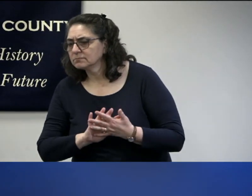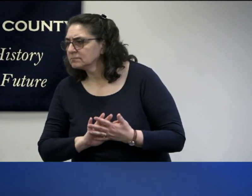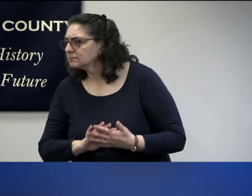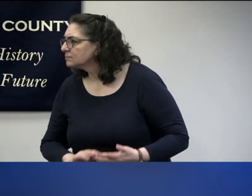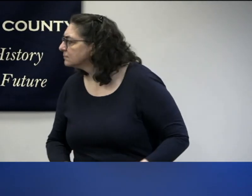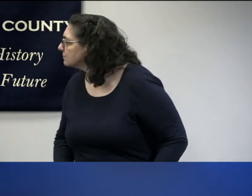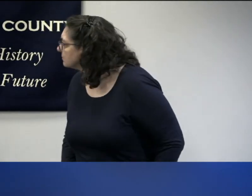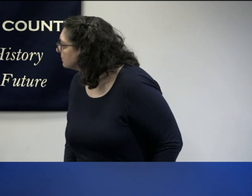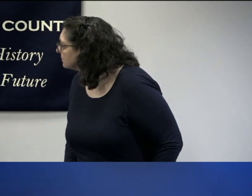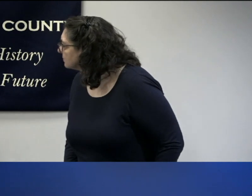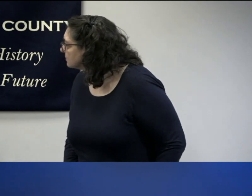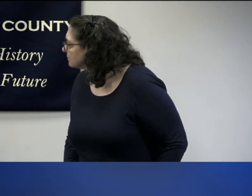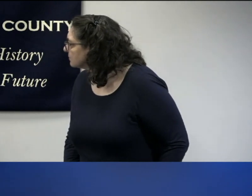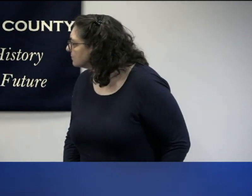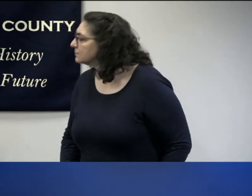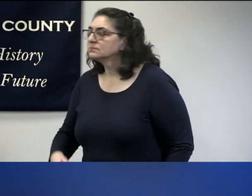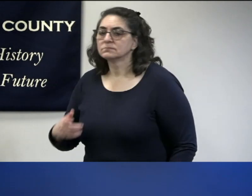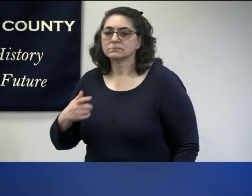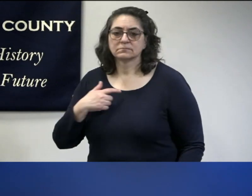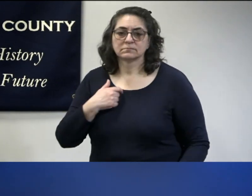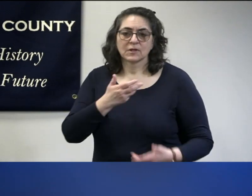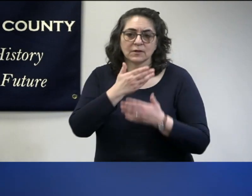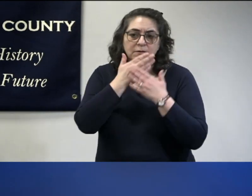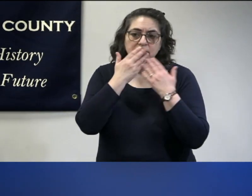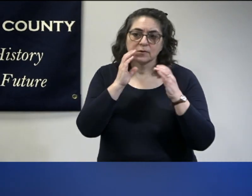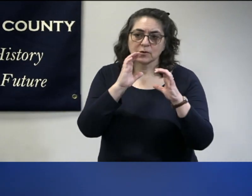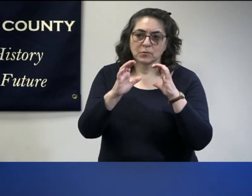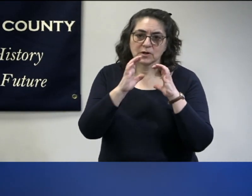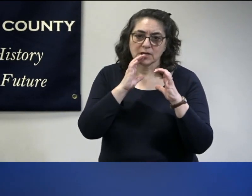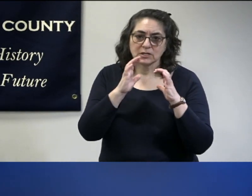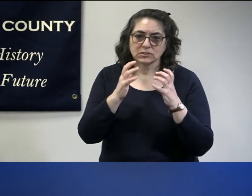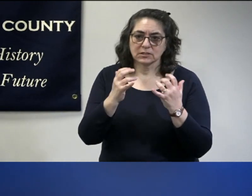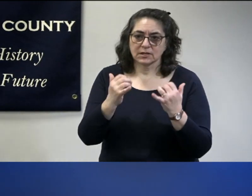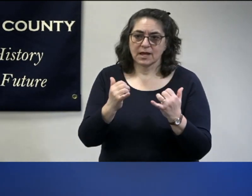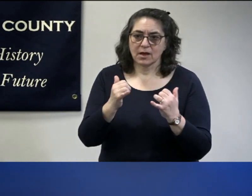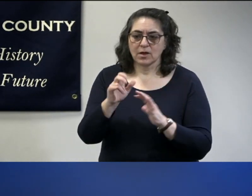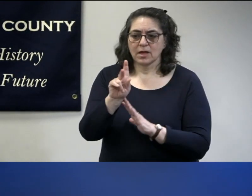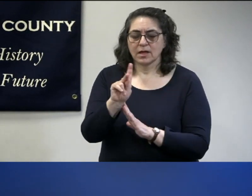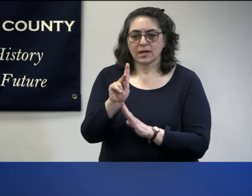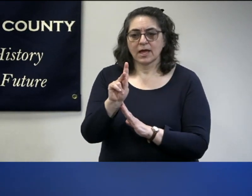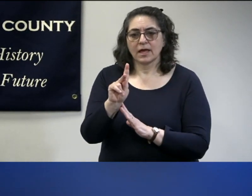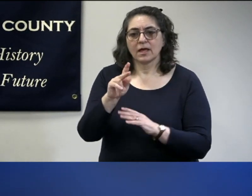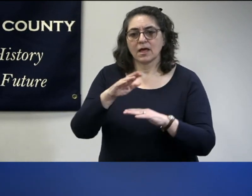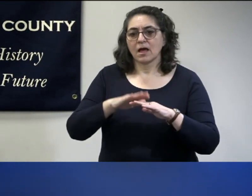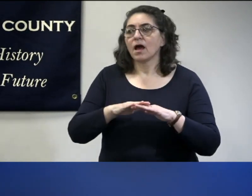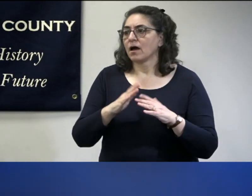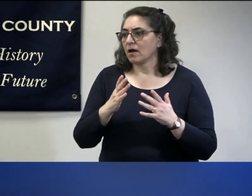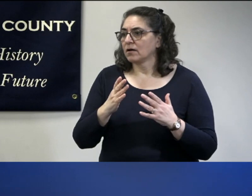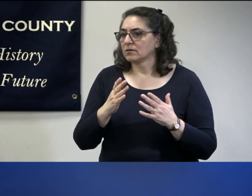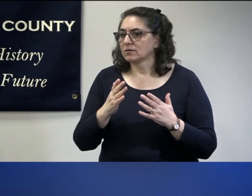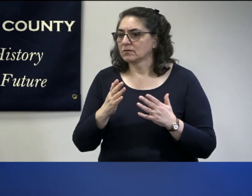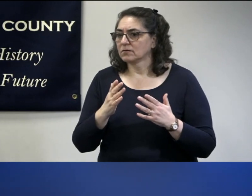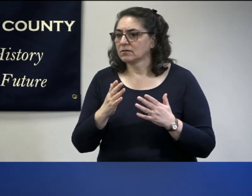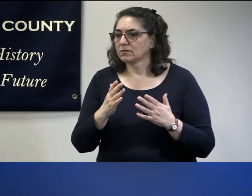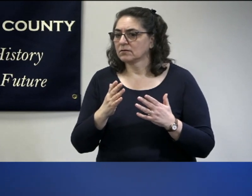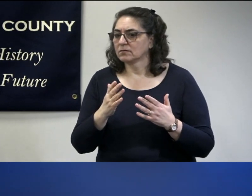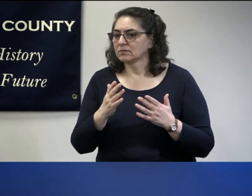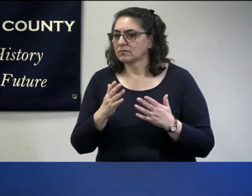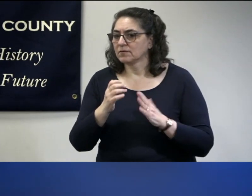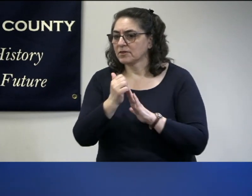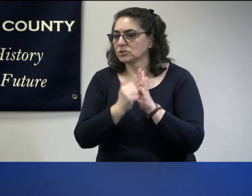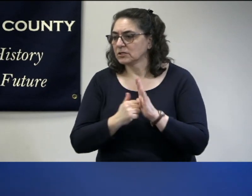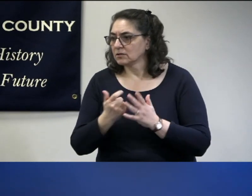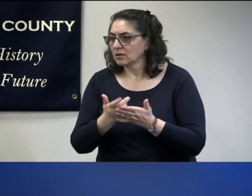Very good. With no communications, that brings us to letter K on the agenda, the oral portion. Can I have a motion to open the public portion of the meeting?